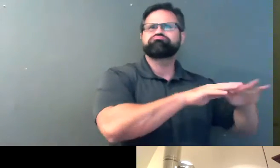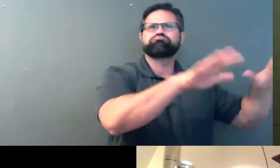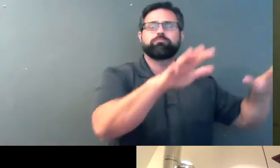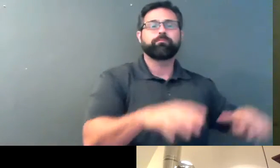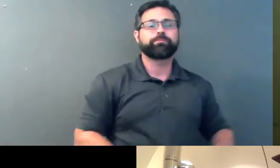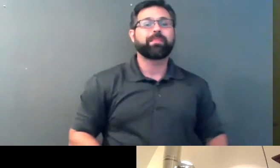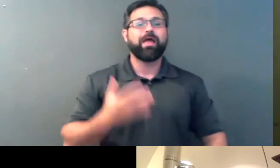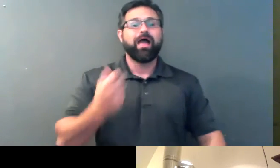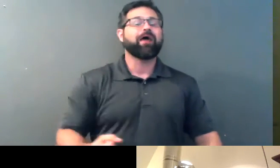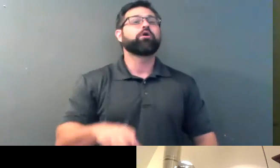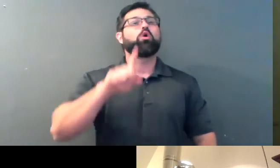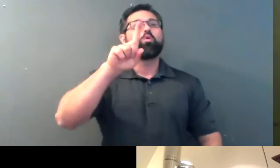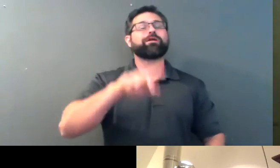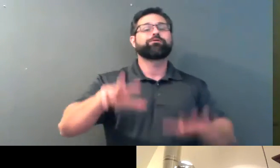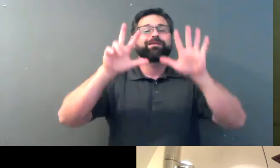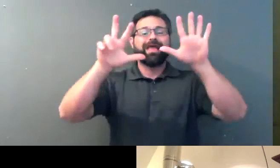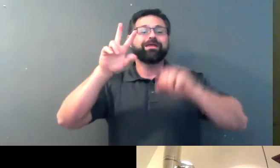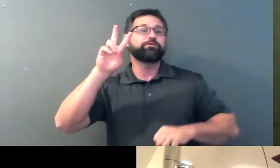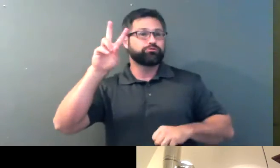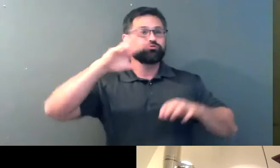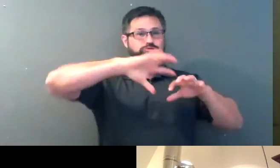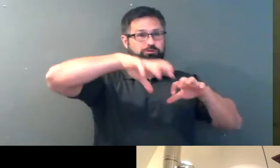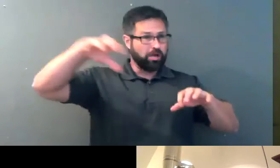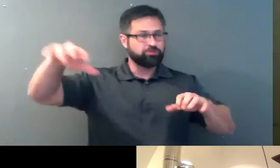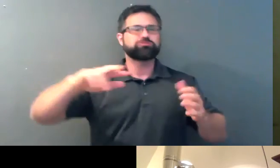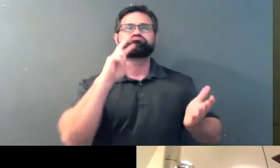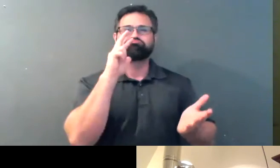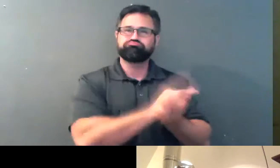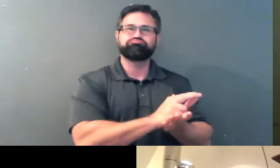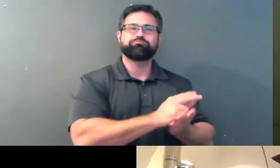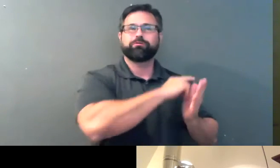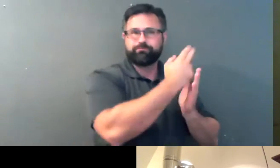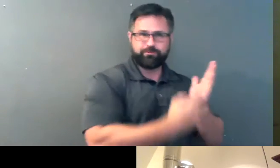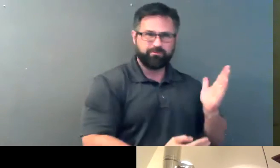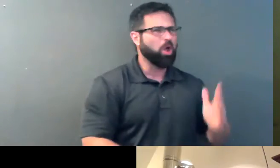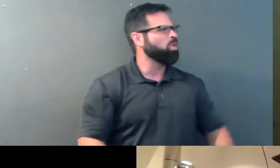ratified it, which is a welcome step in achieving full ratification.